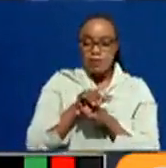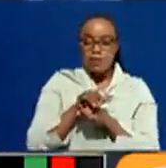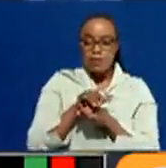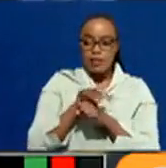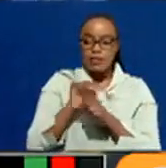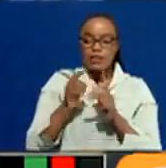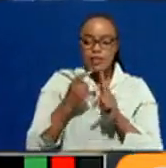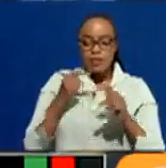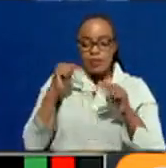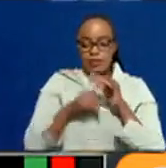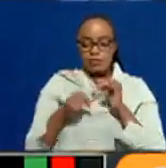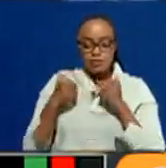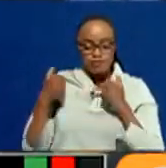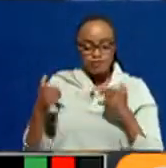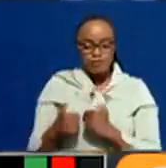from the bottom of my heart